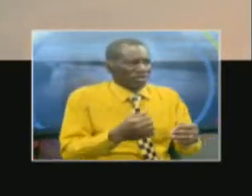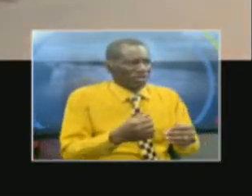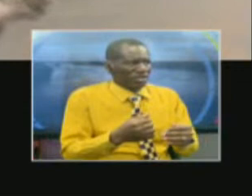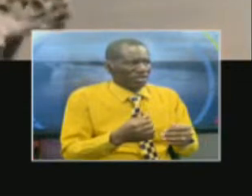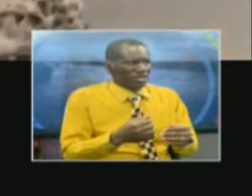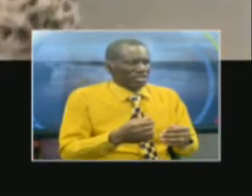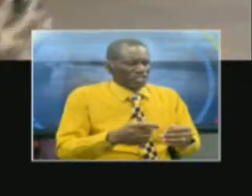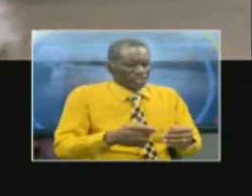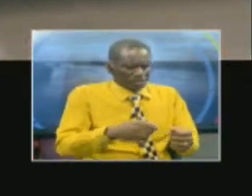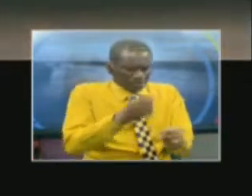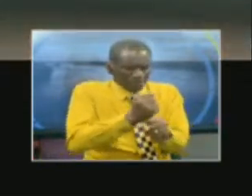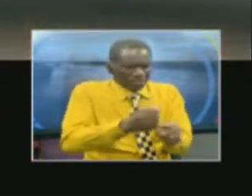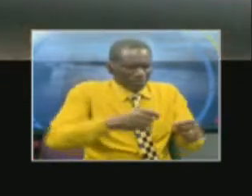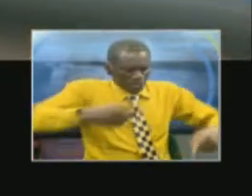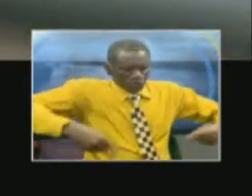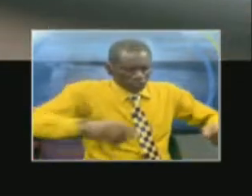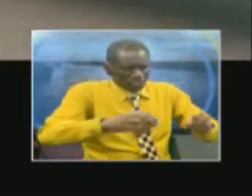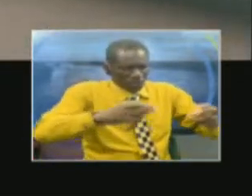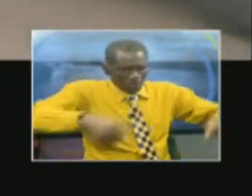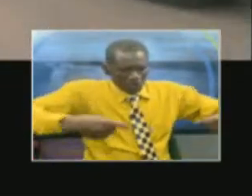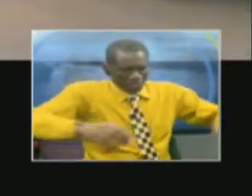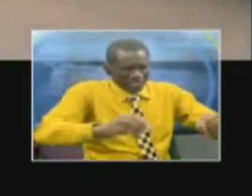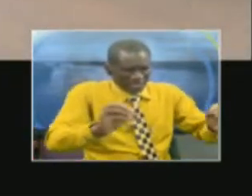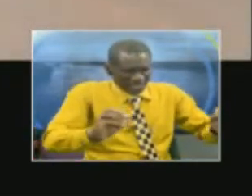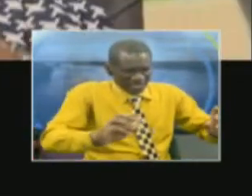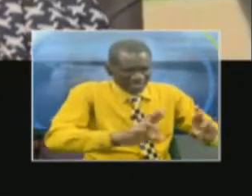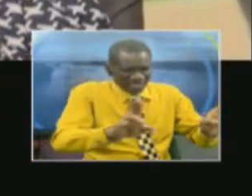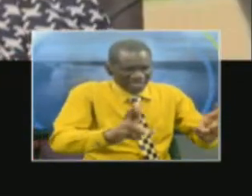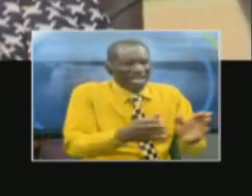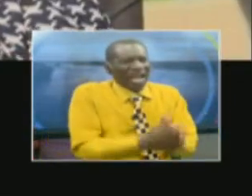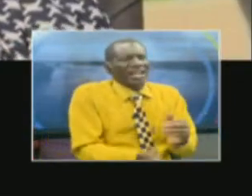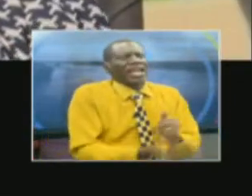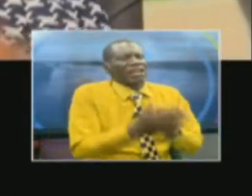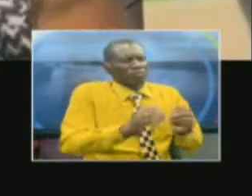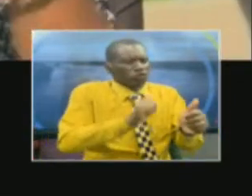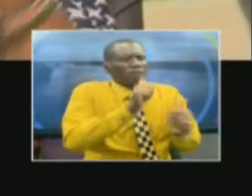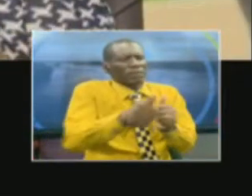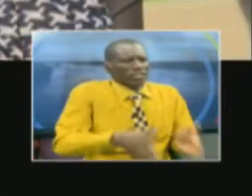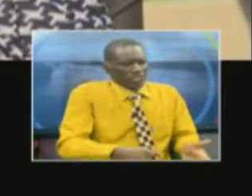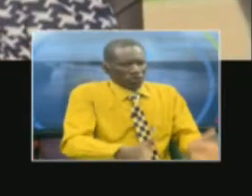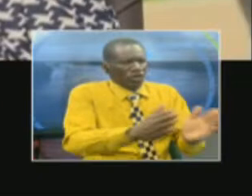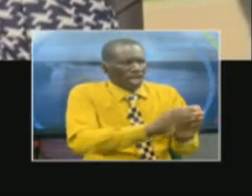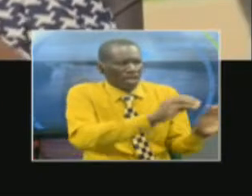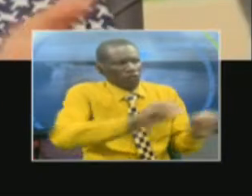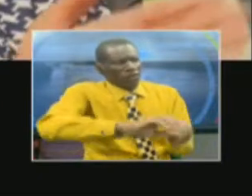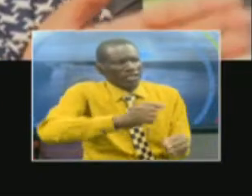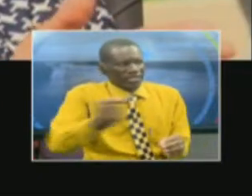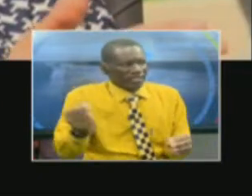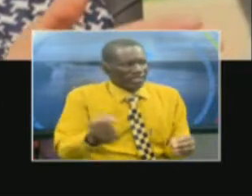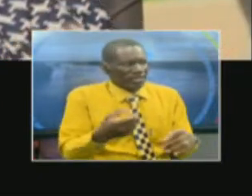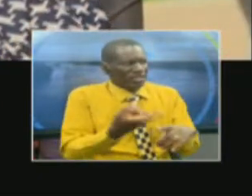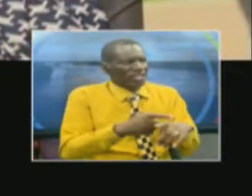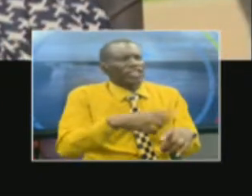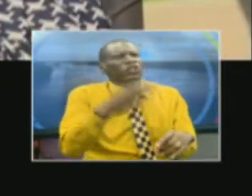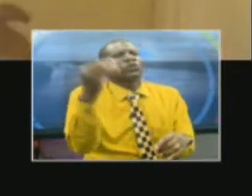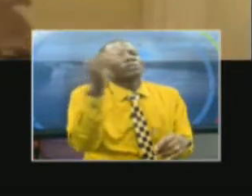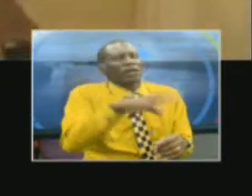fix wheelchair yangu, and I assist to cross the road. Navuka barabara, then he goes back to his